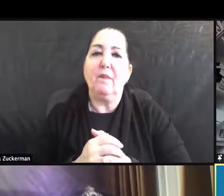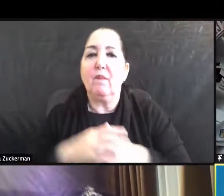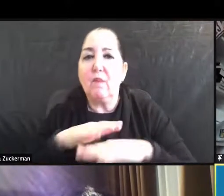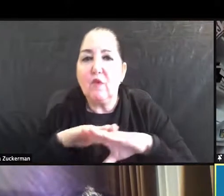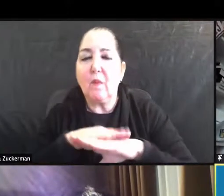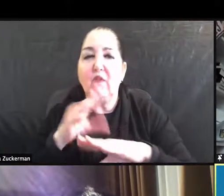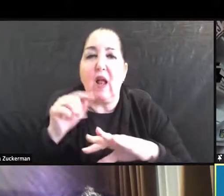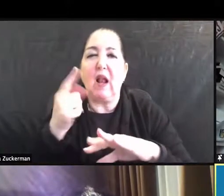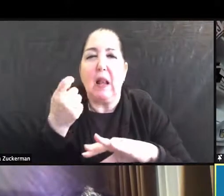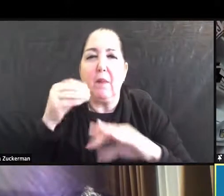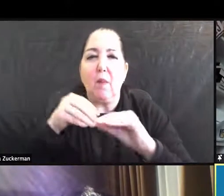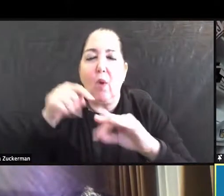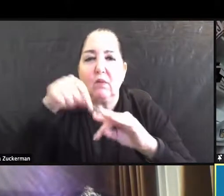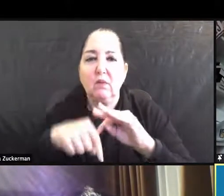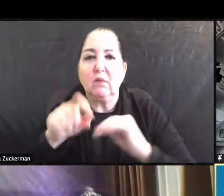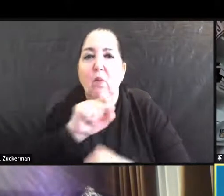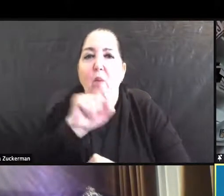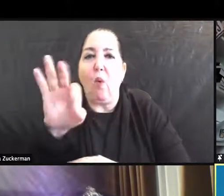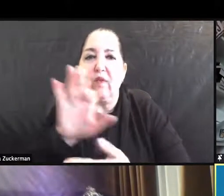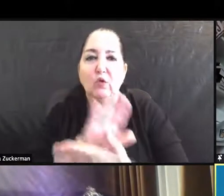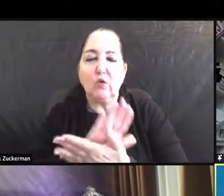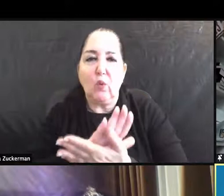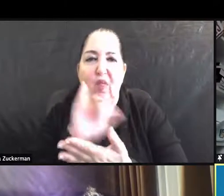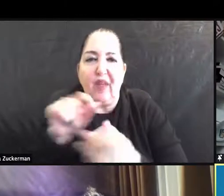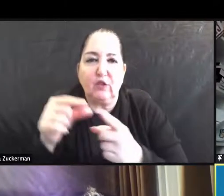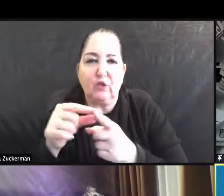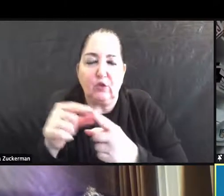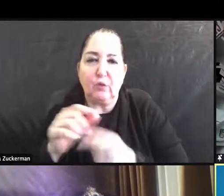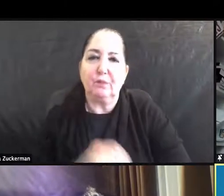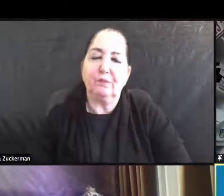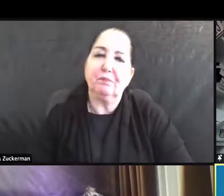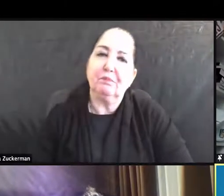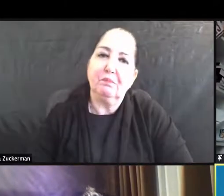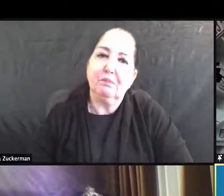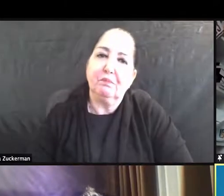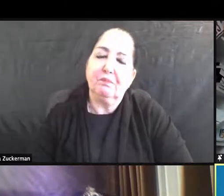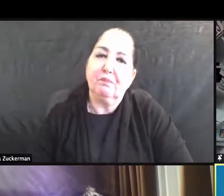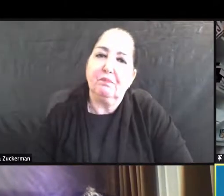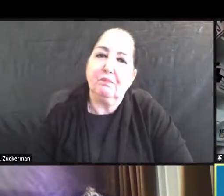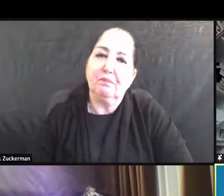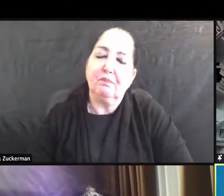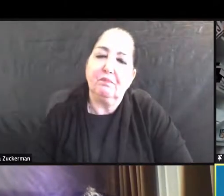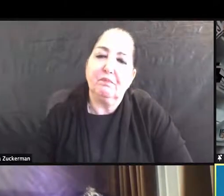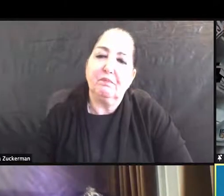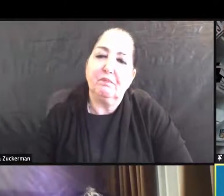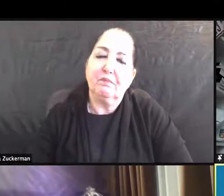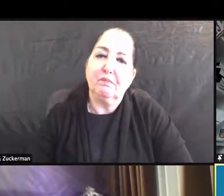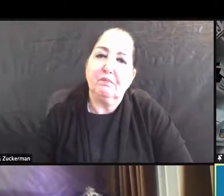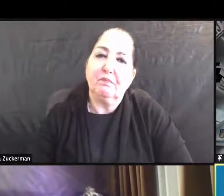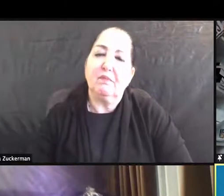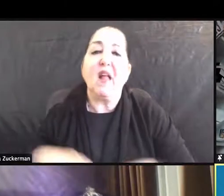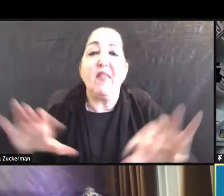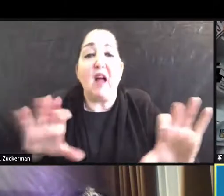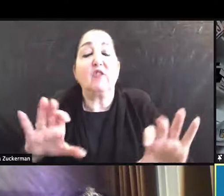etymology of school as a term itself. So it's actually kind of like interesting. It's very